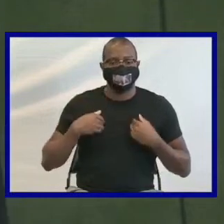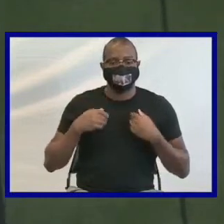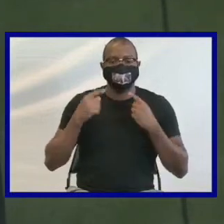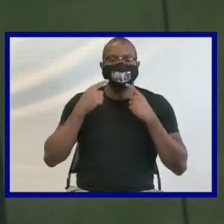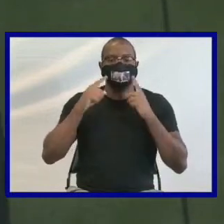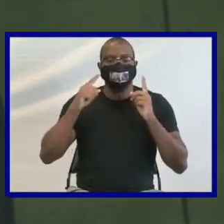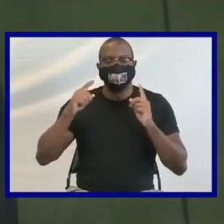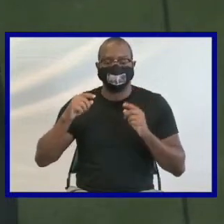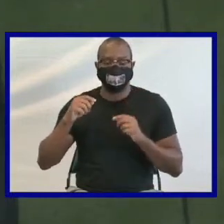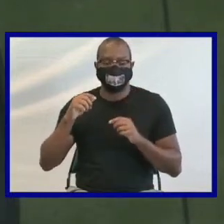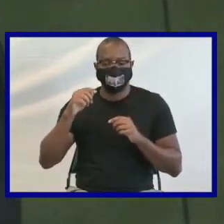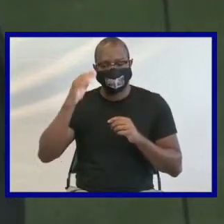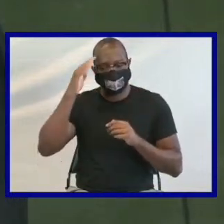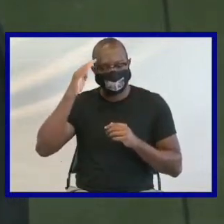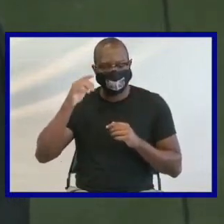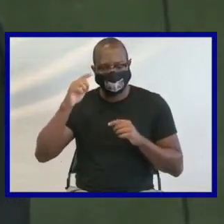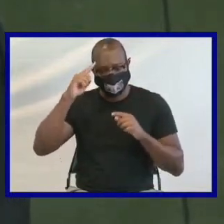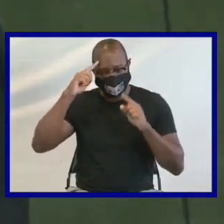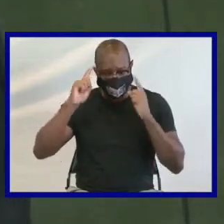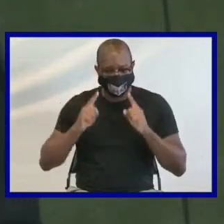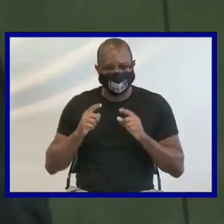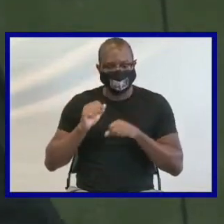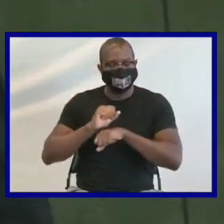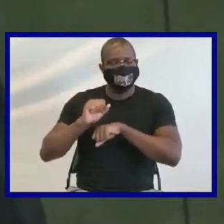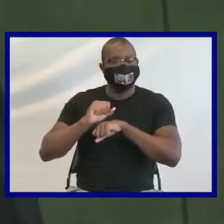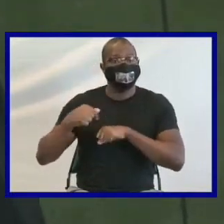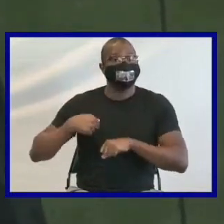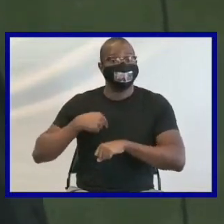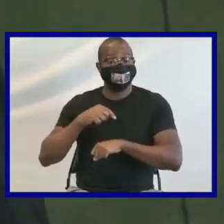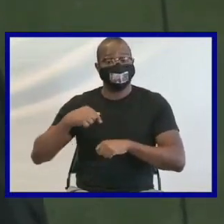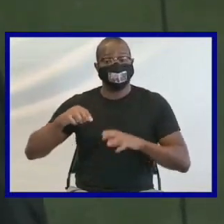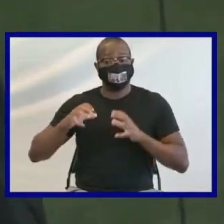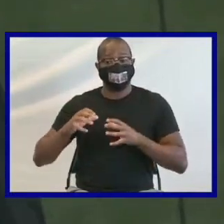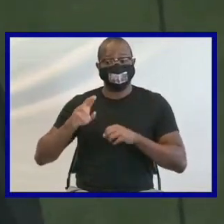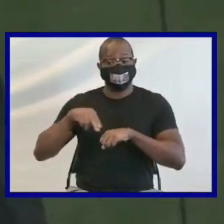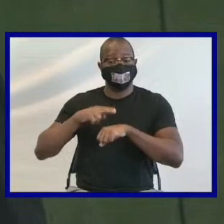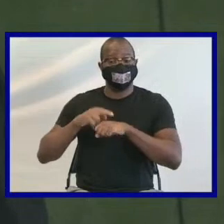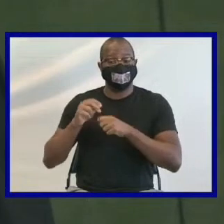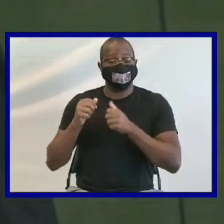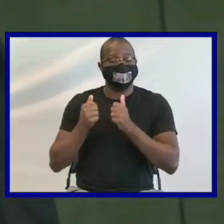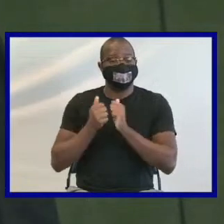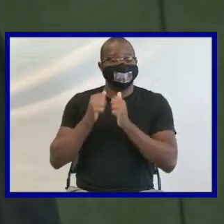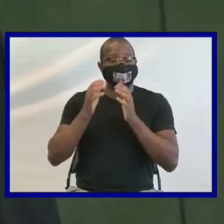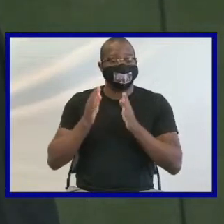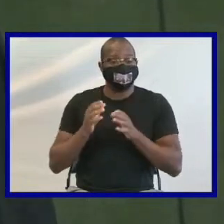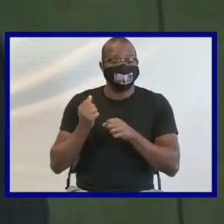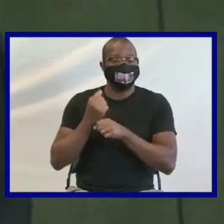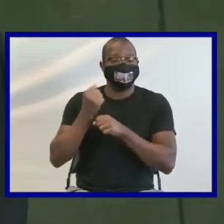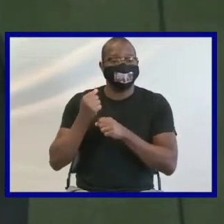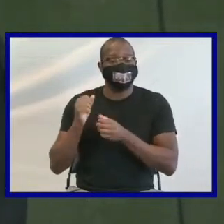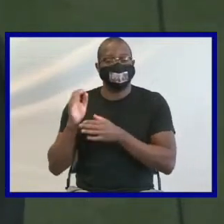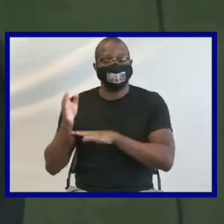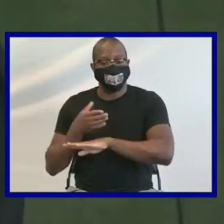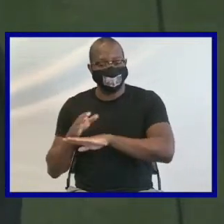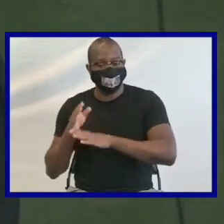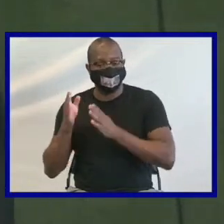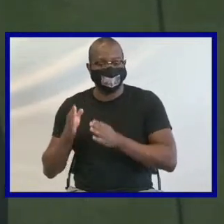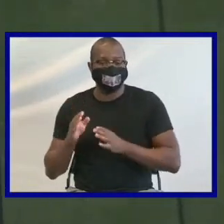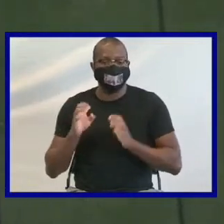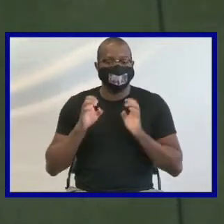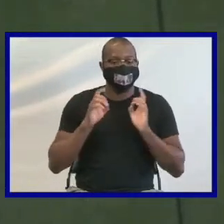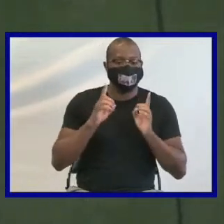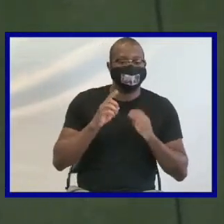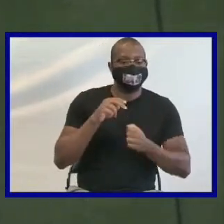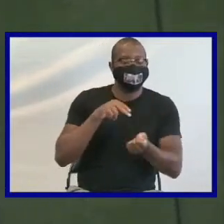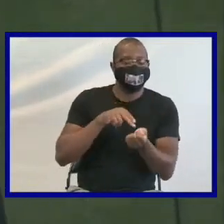to work. We are national champions, Academy Award winners, business owners, artists, educators, the best